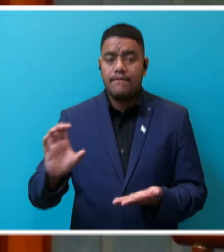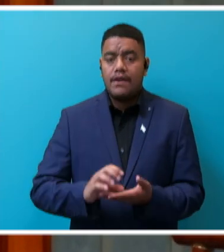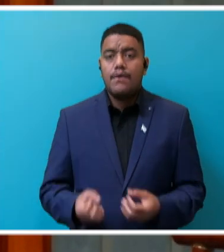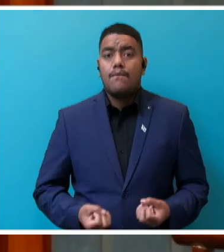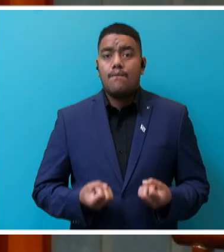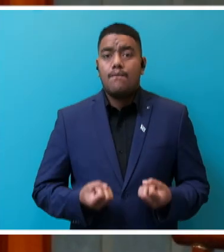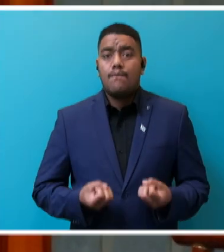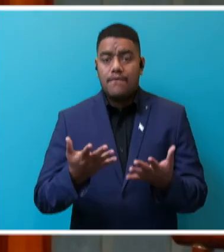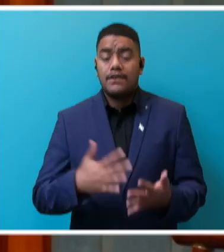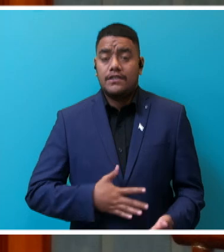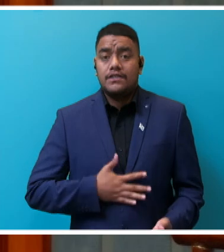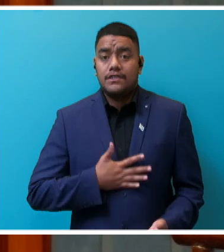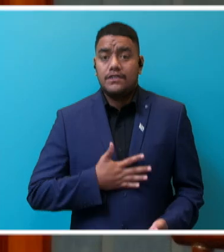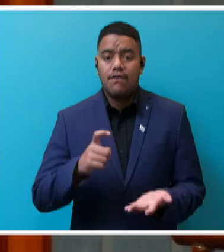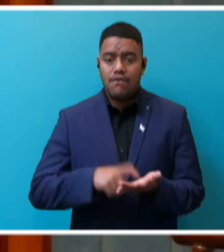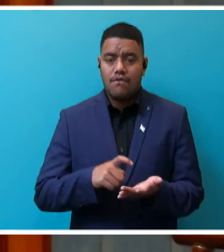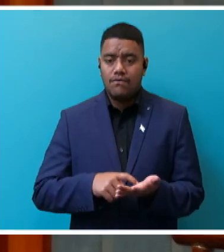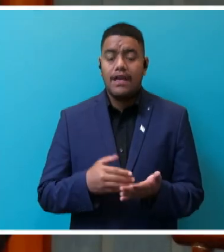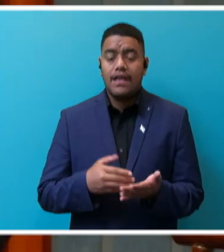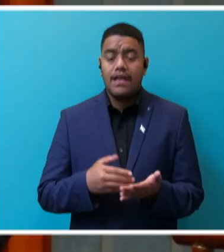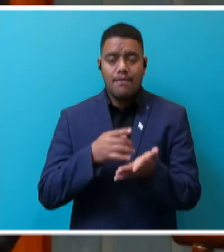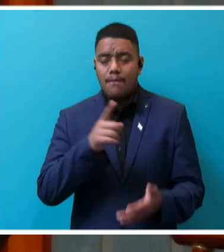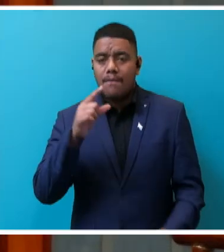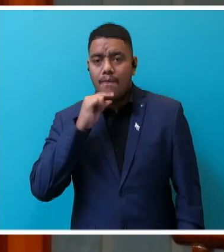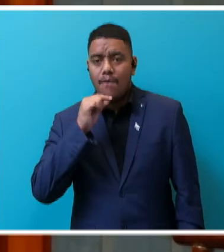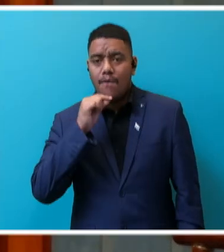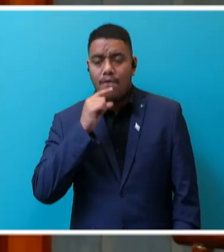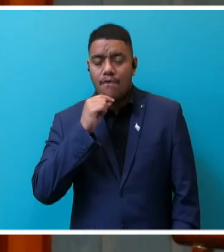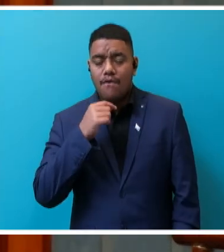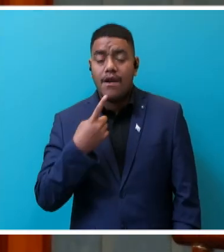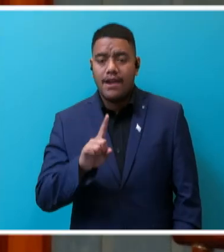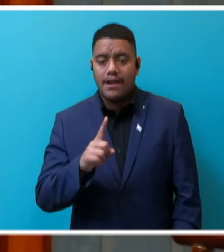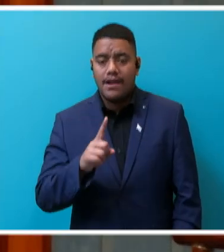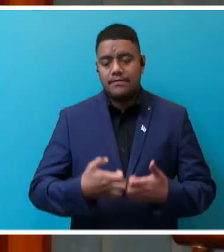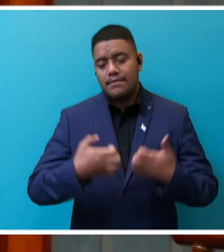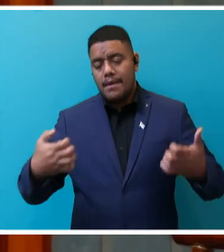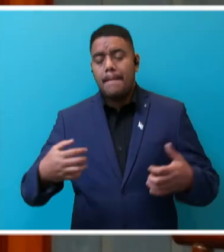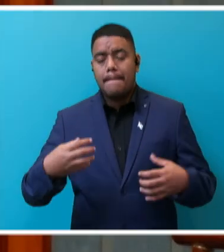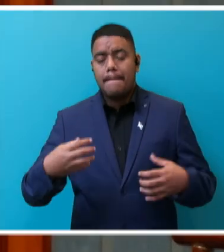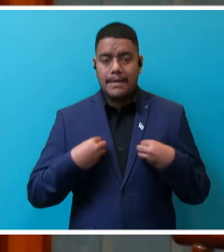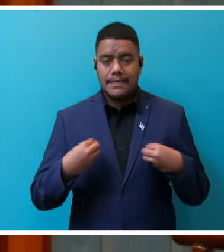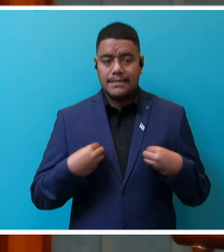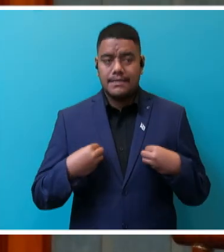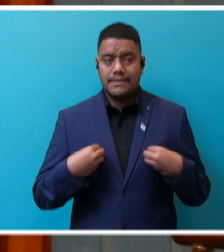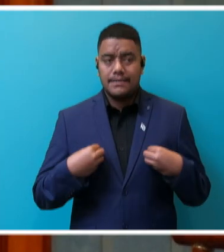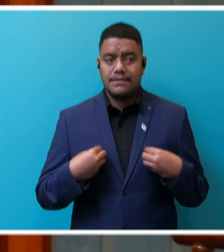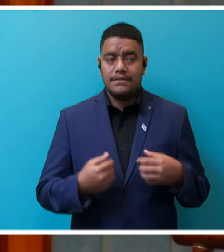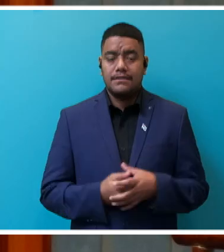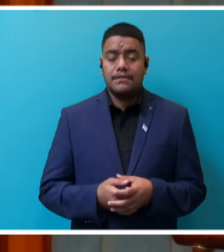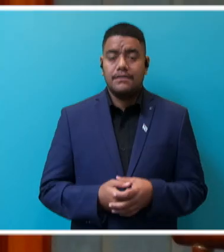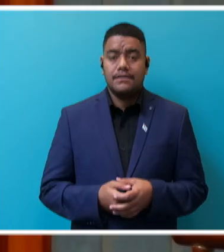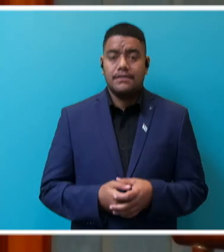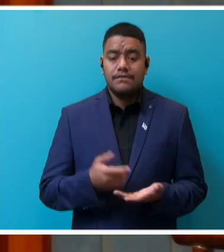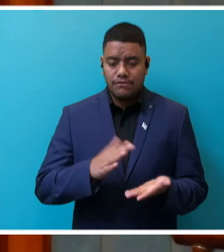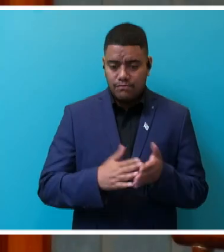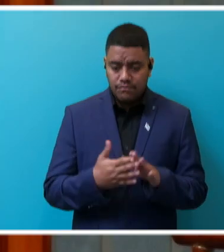interest subsidies on loans to help resource owners borrow and expand their business, enabling local enterprises and communities